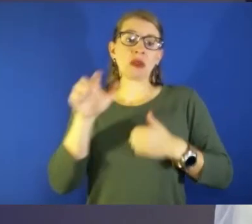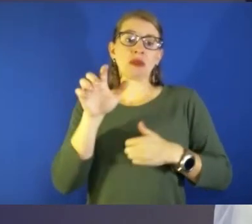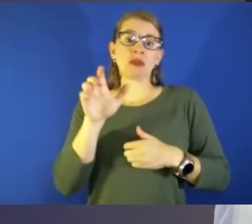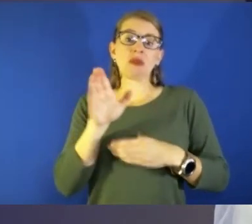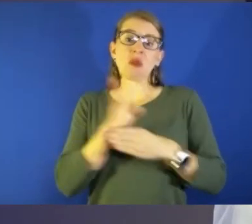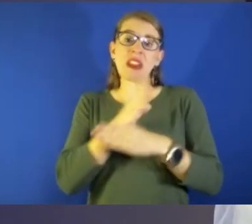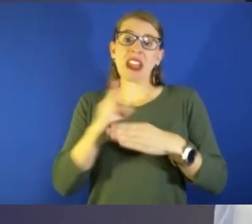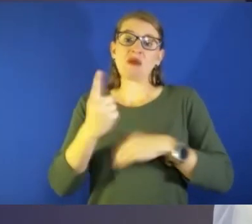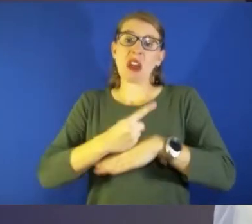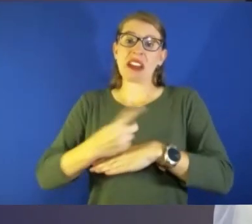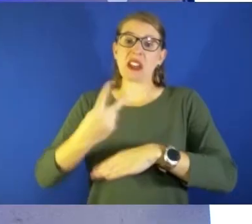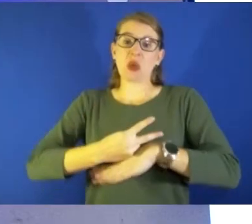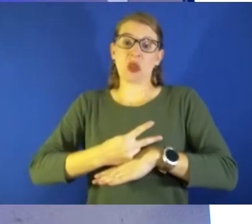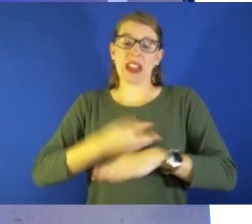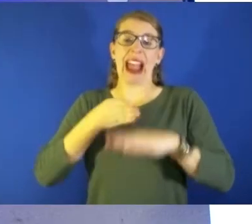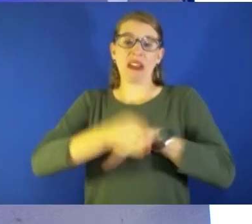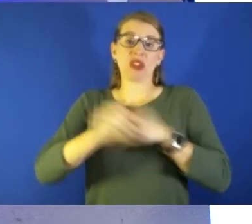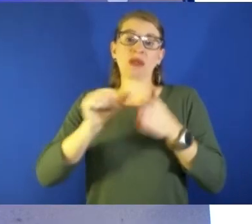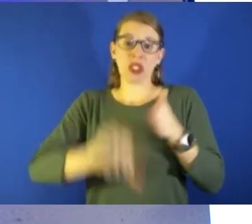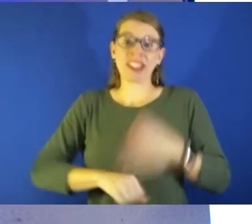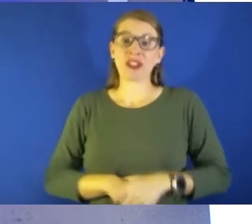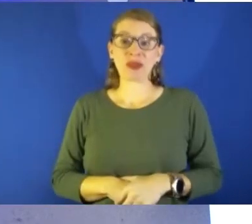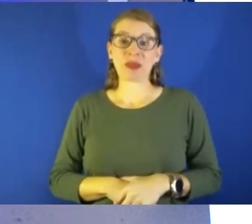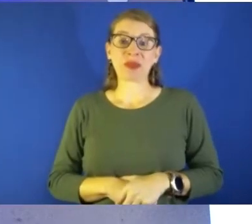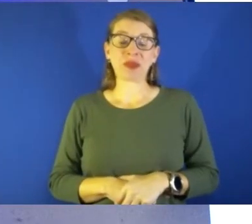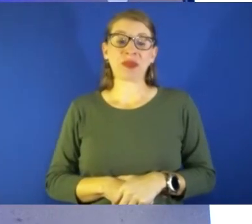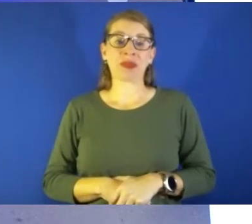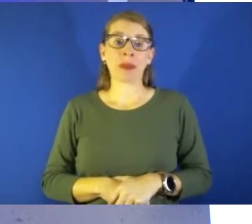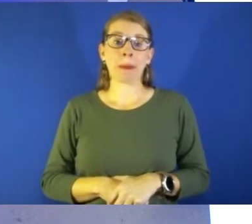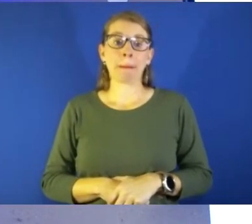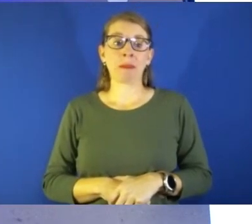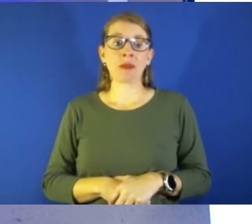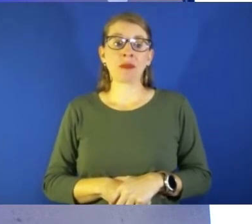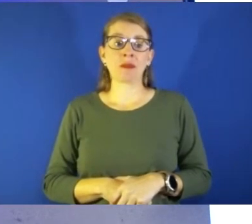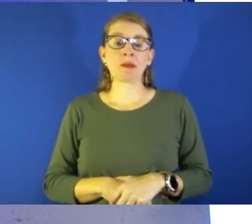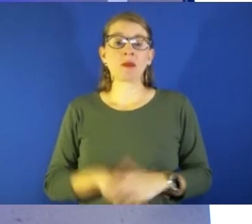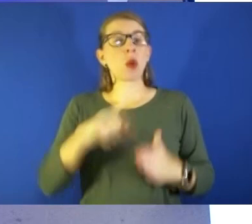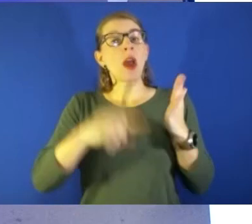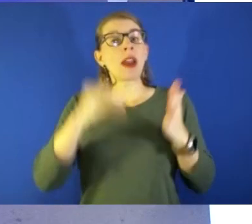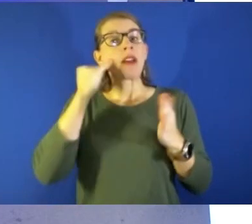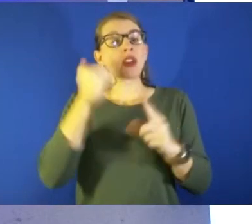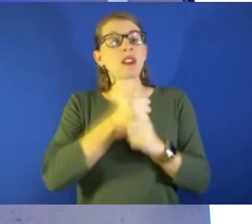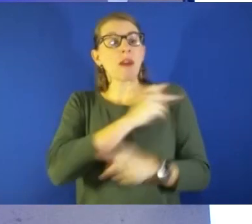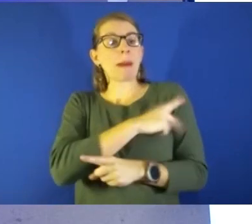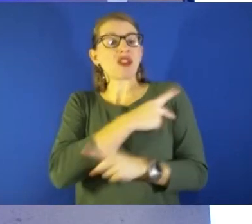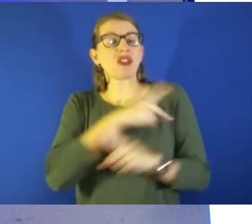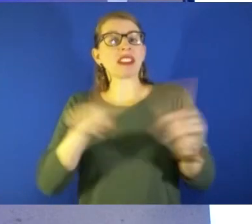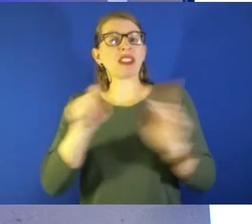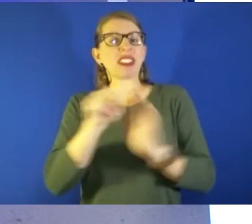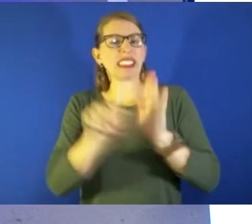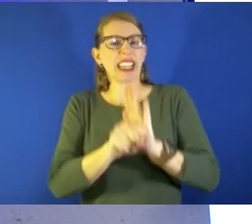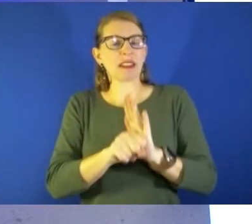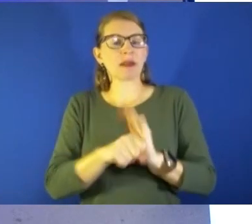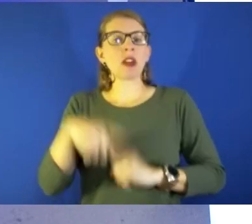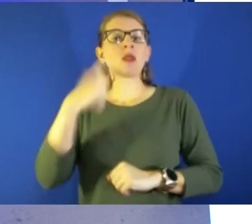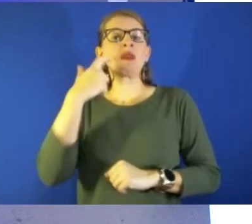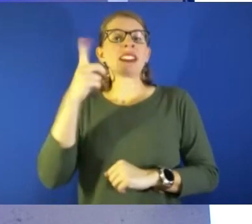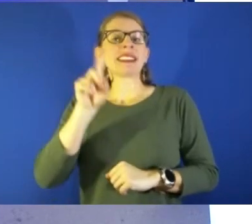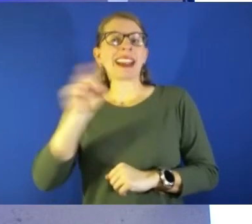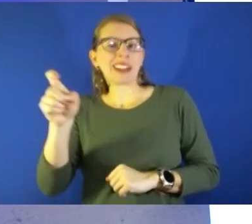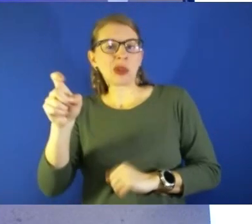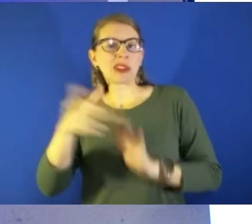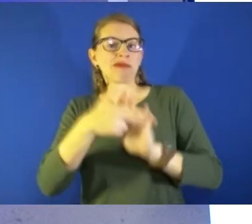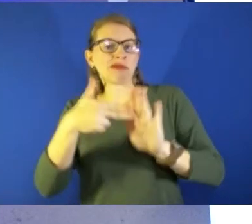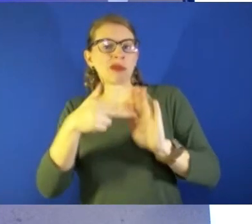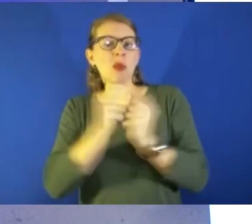days of having the procedure. Okay, so what if you are a patient elsewhere? Yeah. Let's say you have recently been diagnosed with breast cancer, or